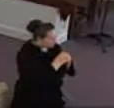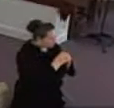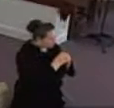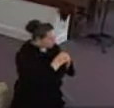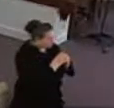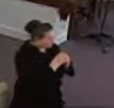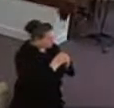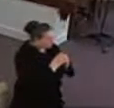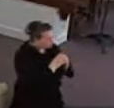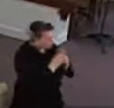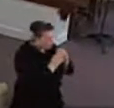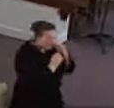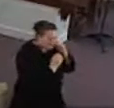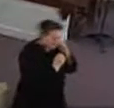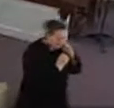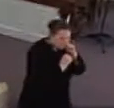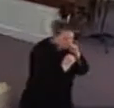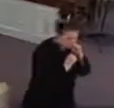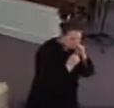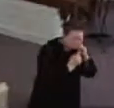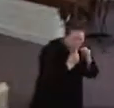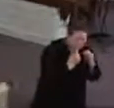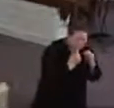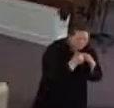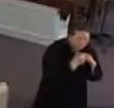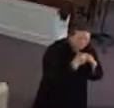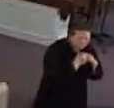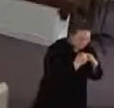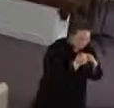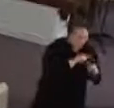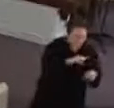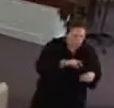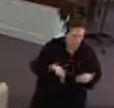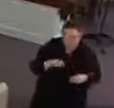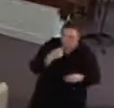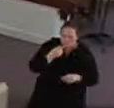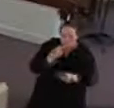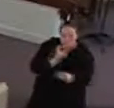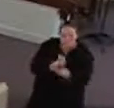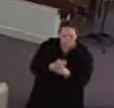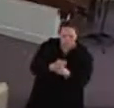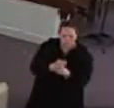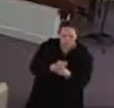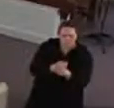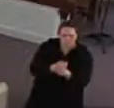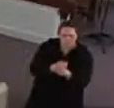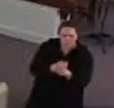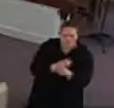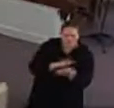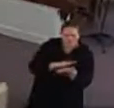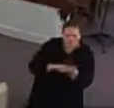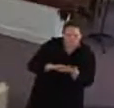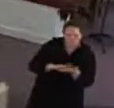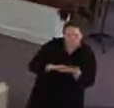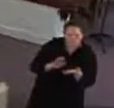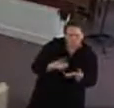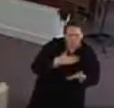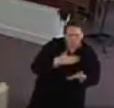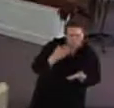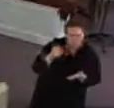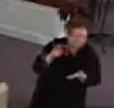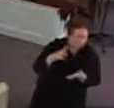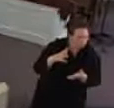The queen thought for a moment and said, "You're right. I pardon you of my grace." And before the woman